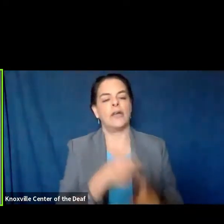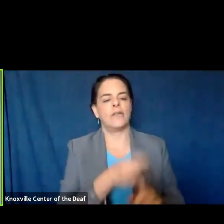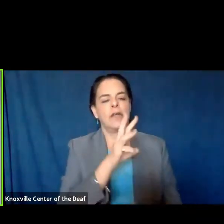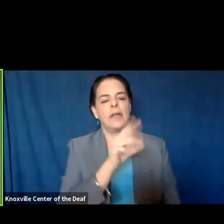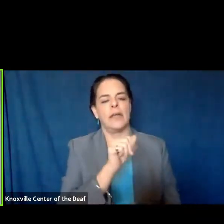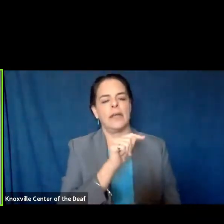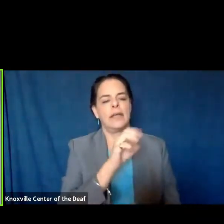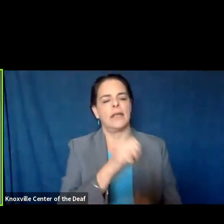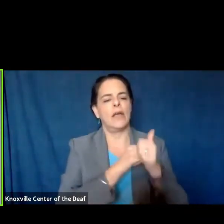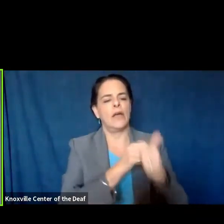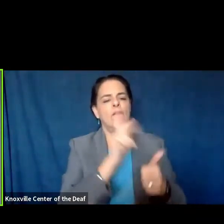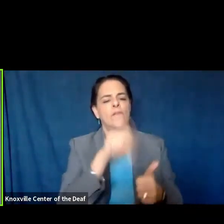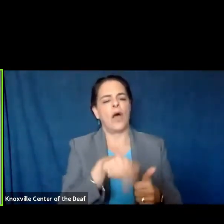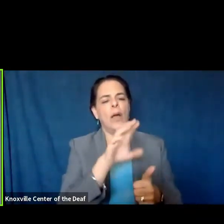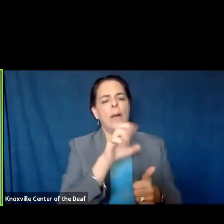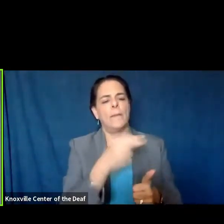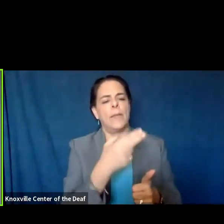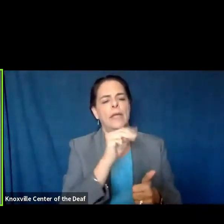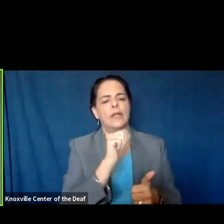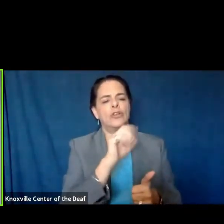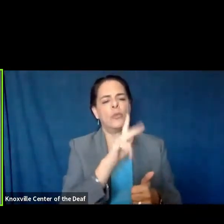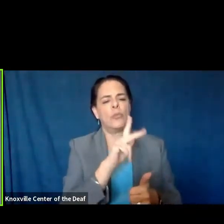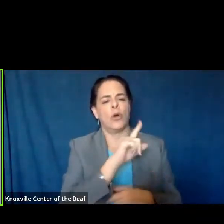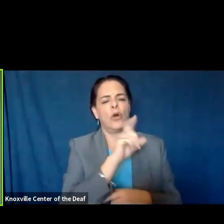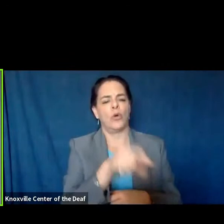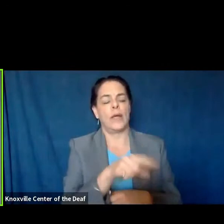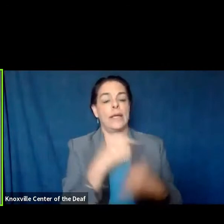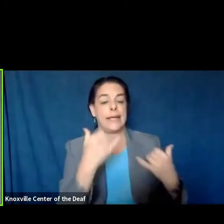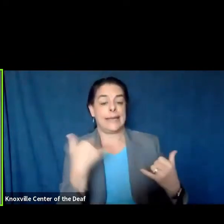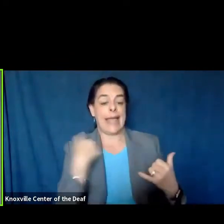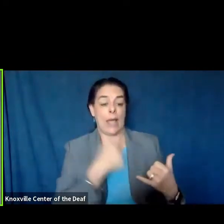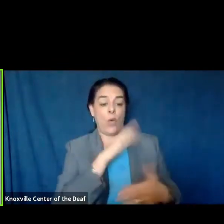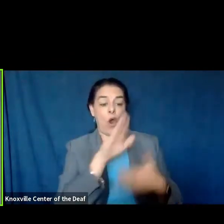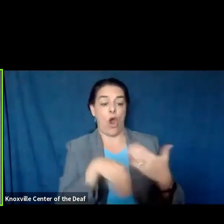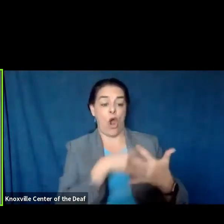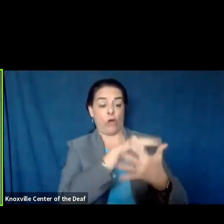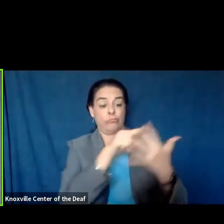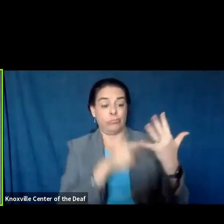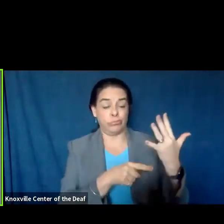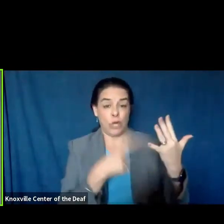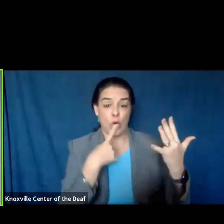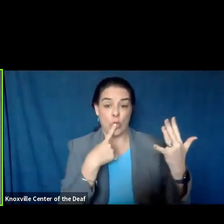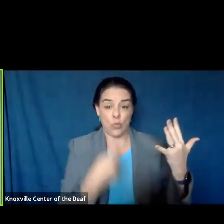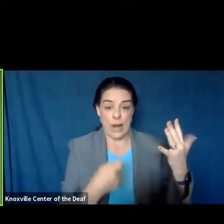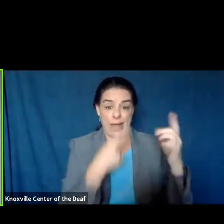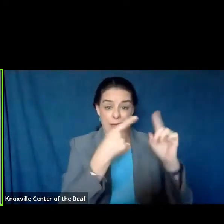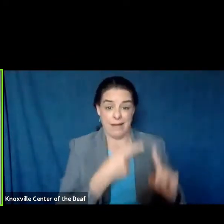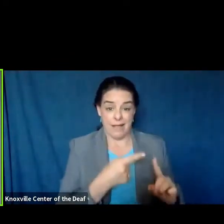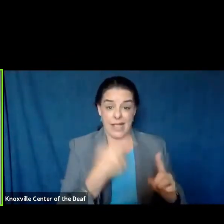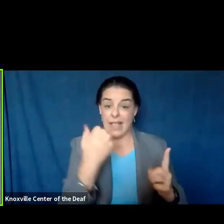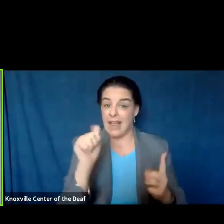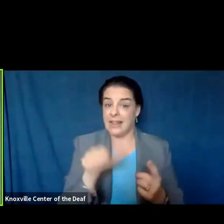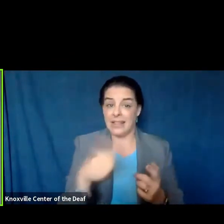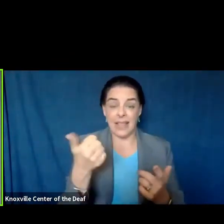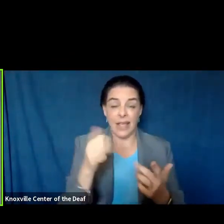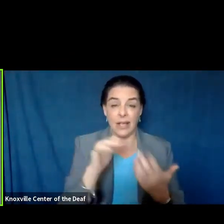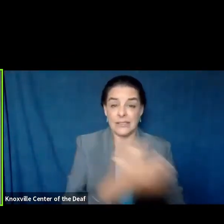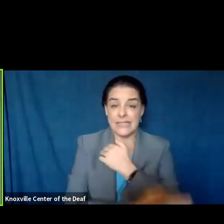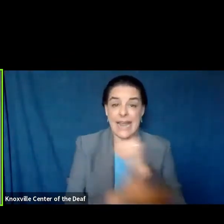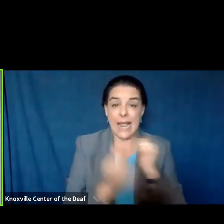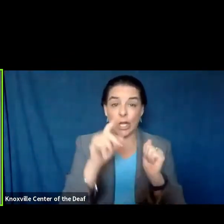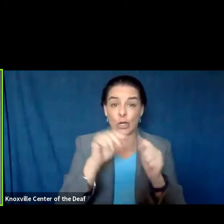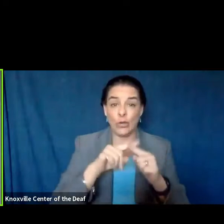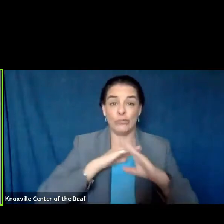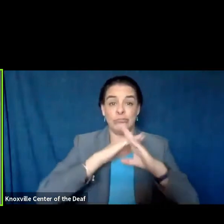WATE, following up on the benchmark question, now that we're all red, is there anything else the county can do to stop the virus?